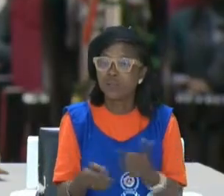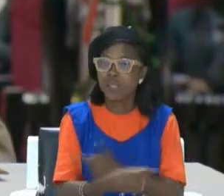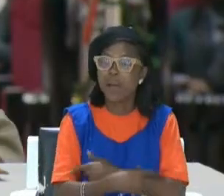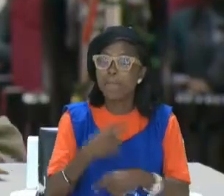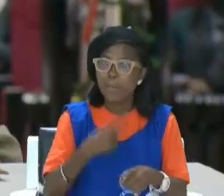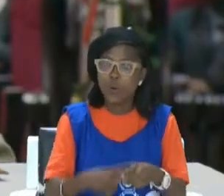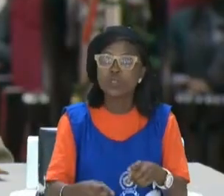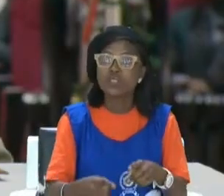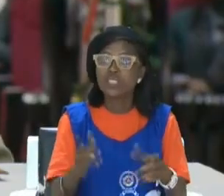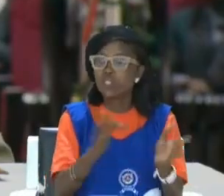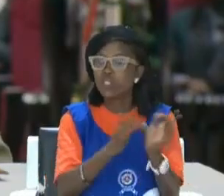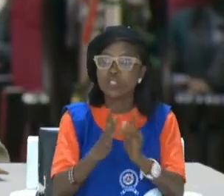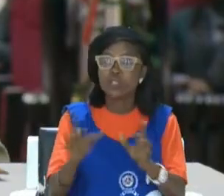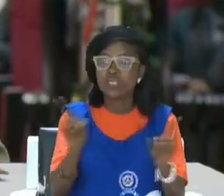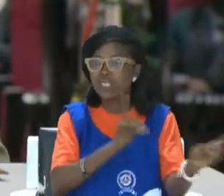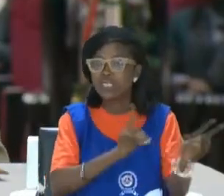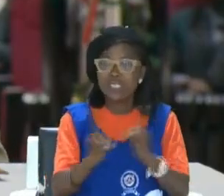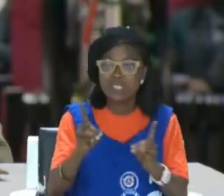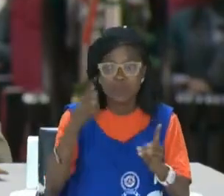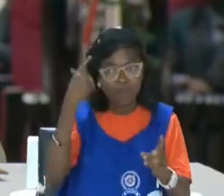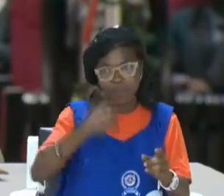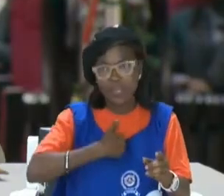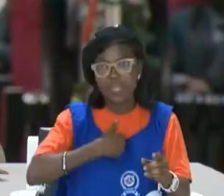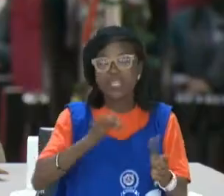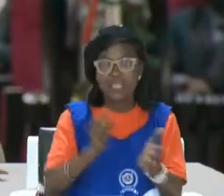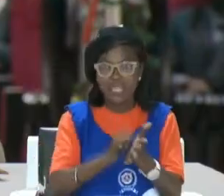And that's why I'm sitting down before you today.